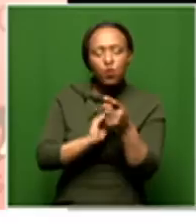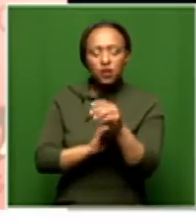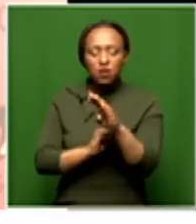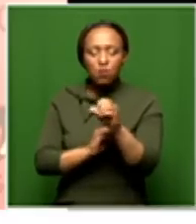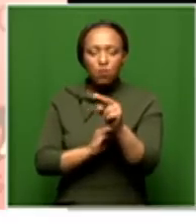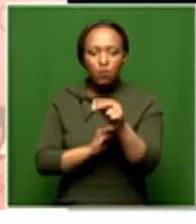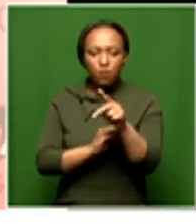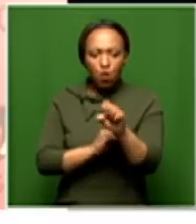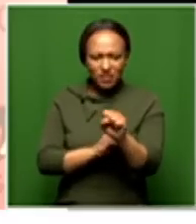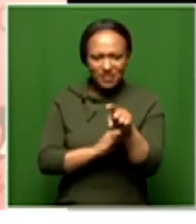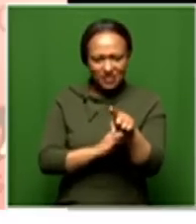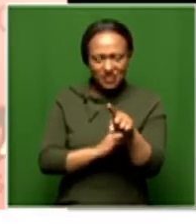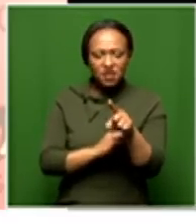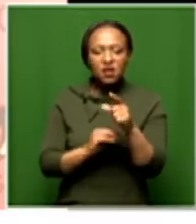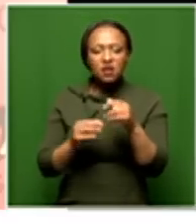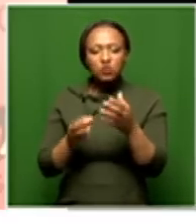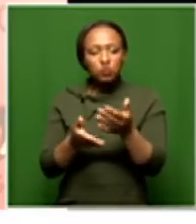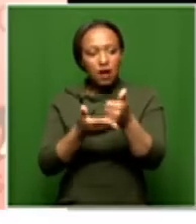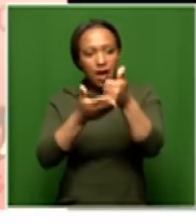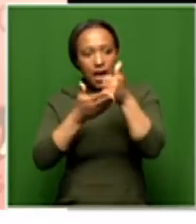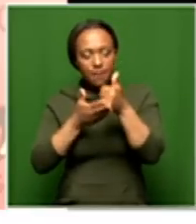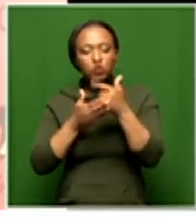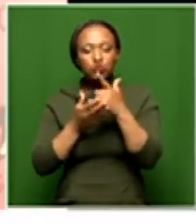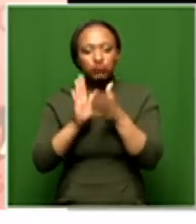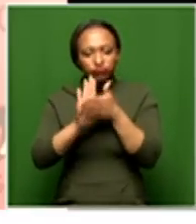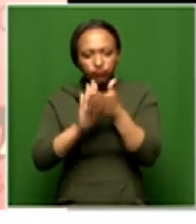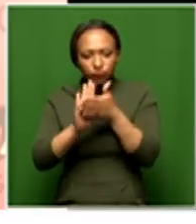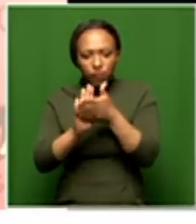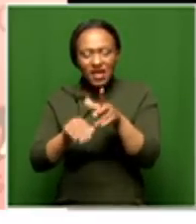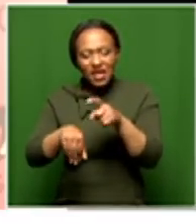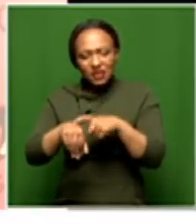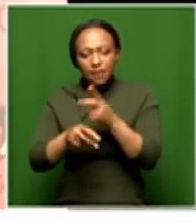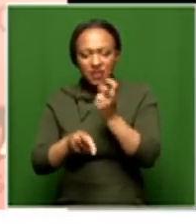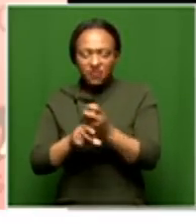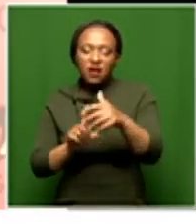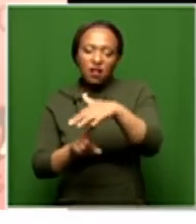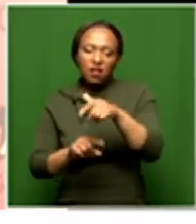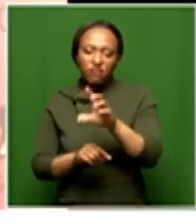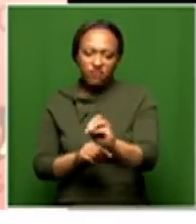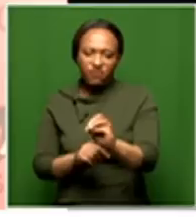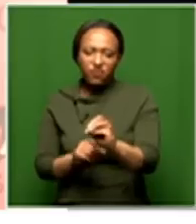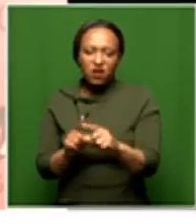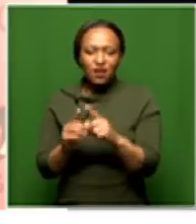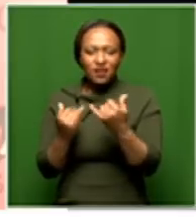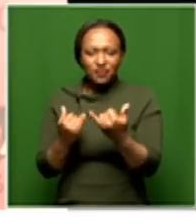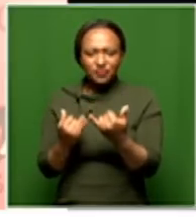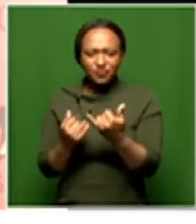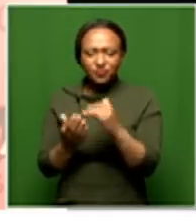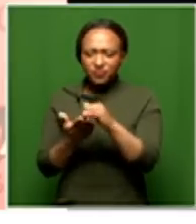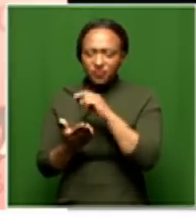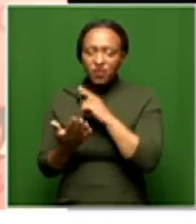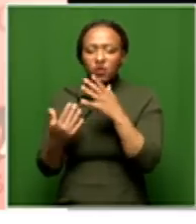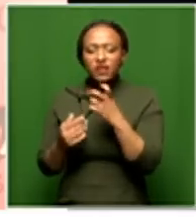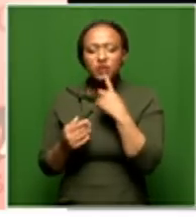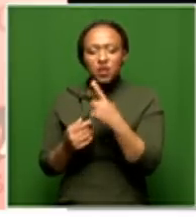allowing us to navigate a difficult period. these are issues that that's why we've said